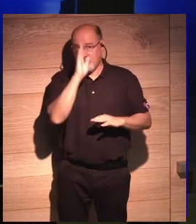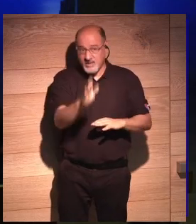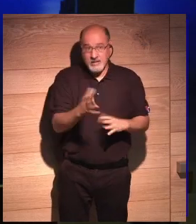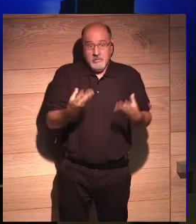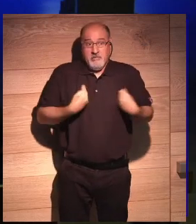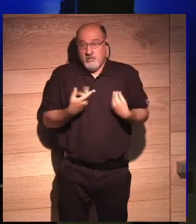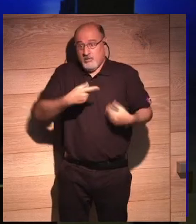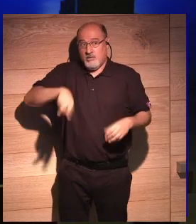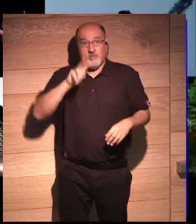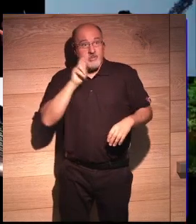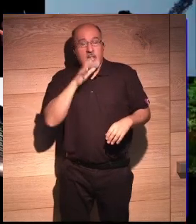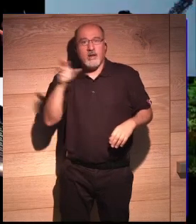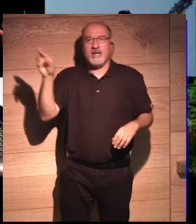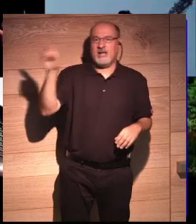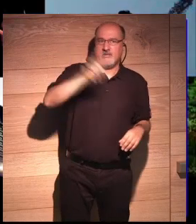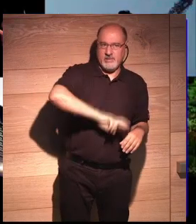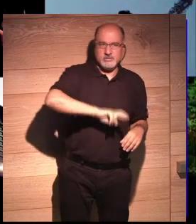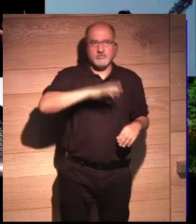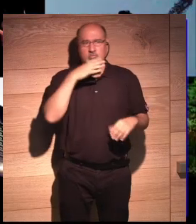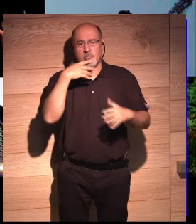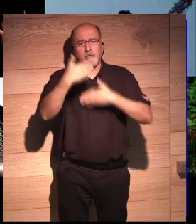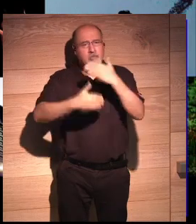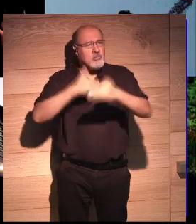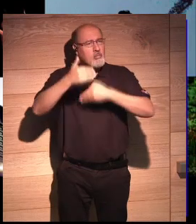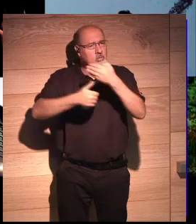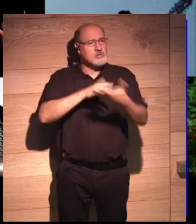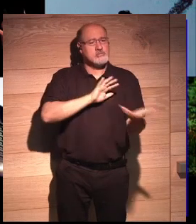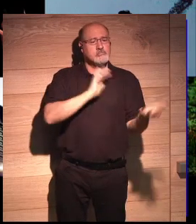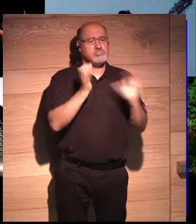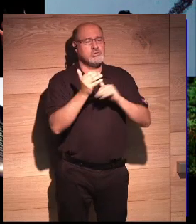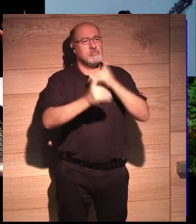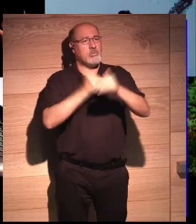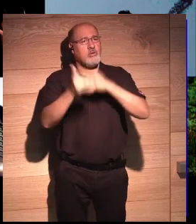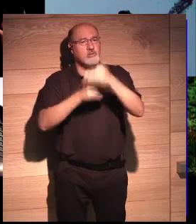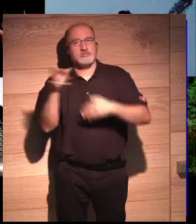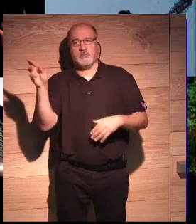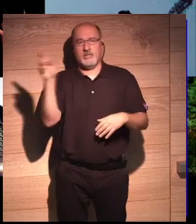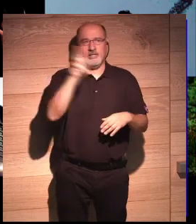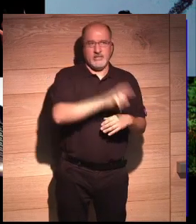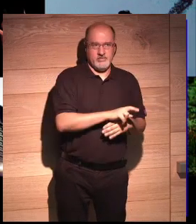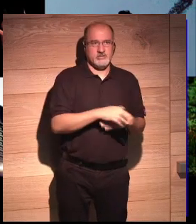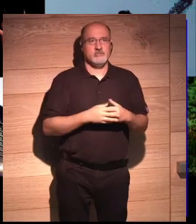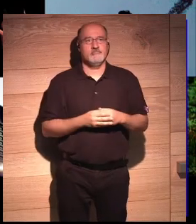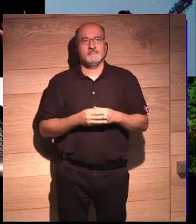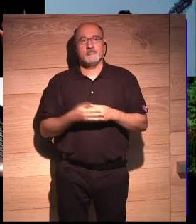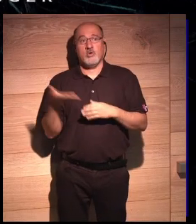the processes that we've put in place for the immersive works that we've created.